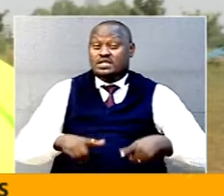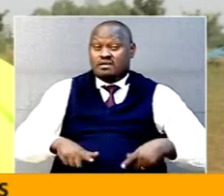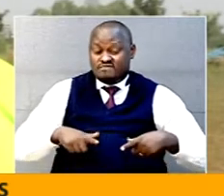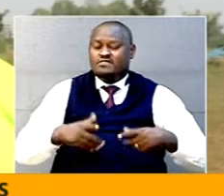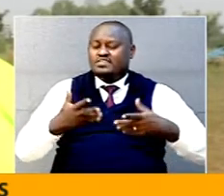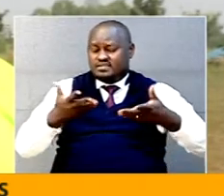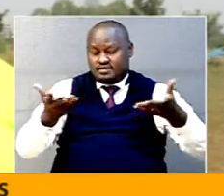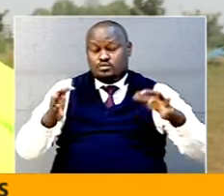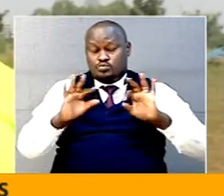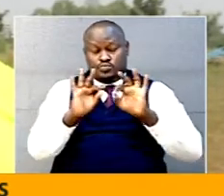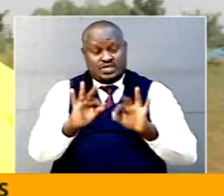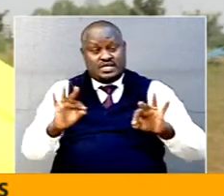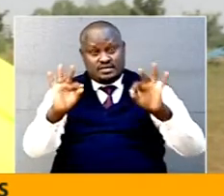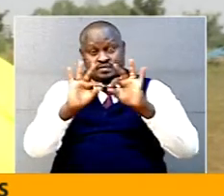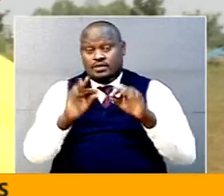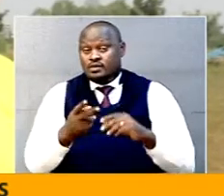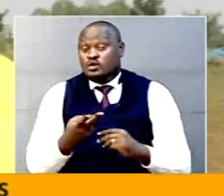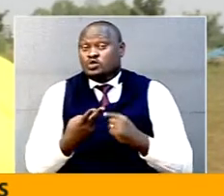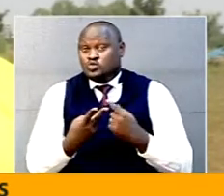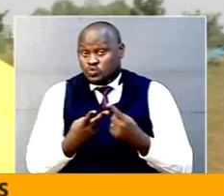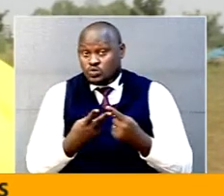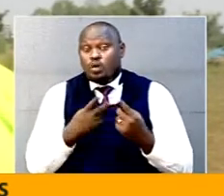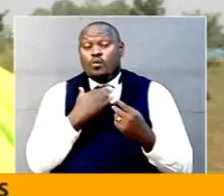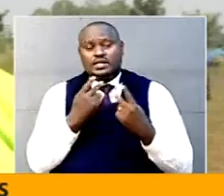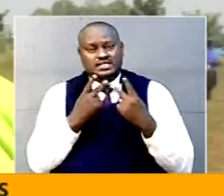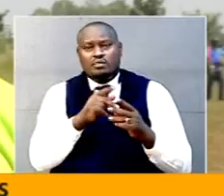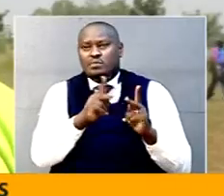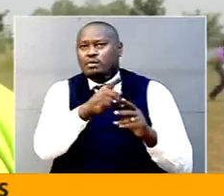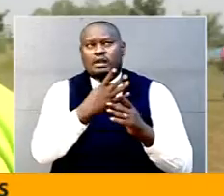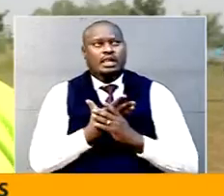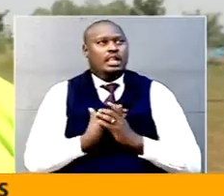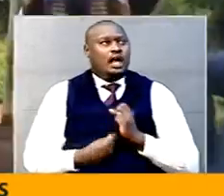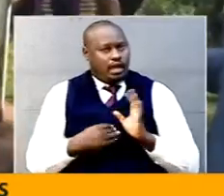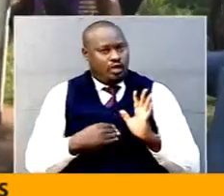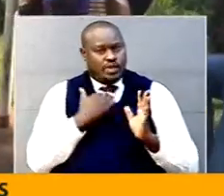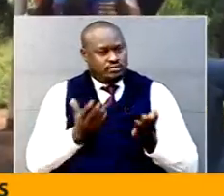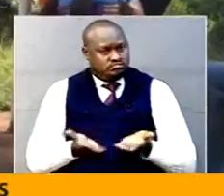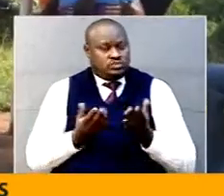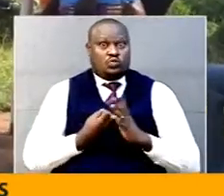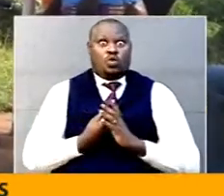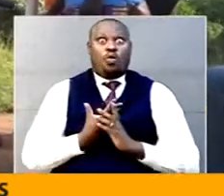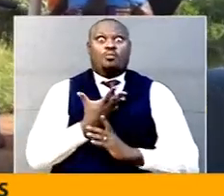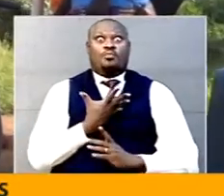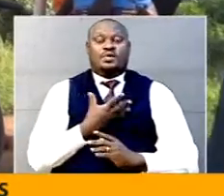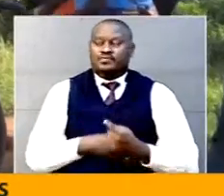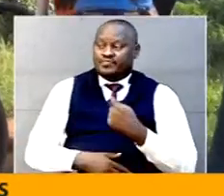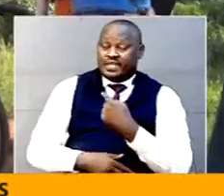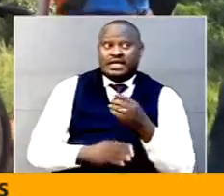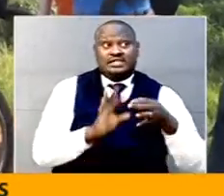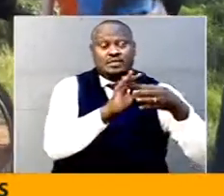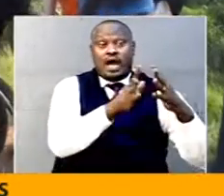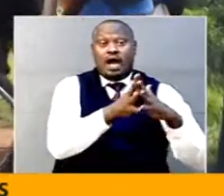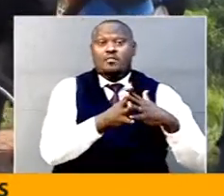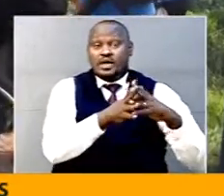know, it is some of restoring hope to those who have lost hope. With support from the US government, Blaze